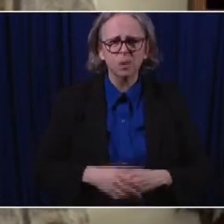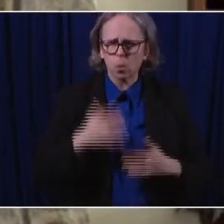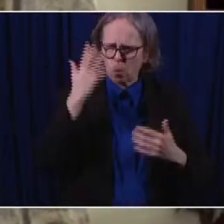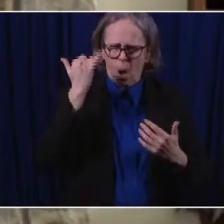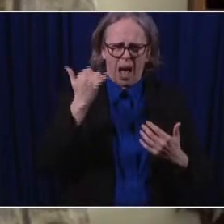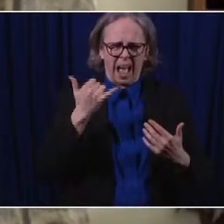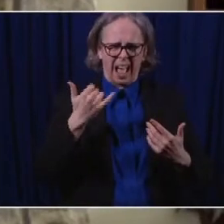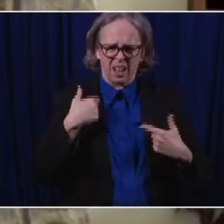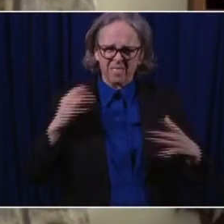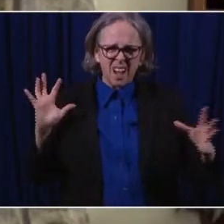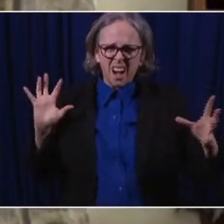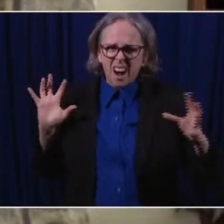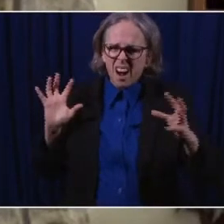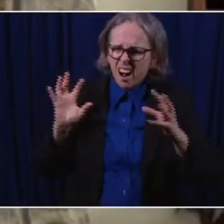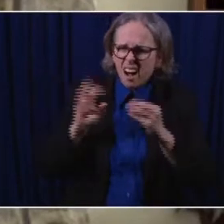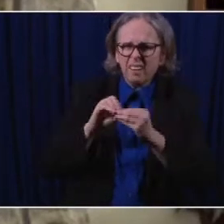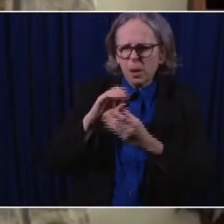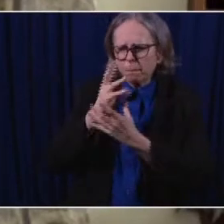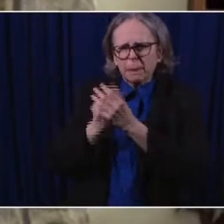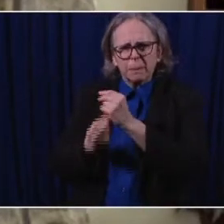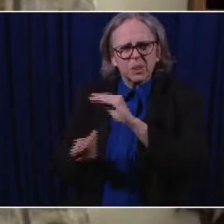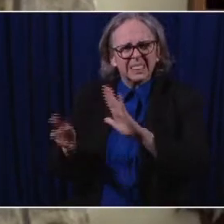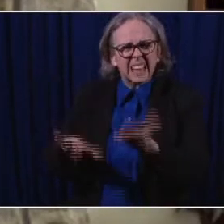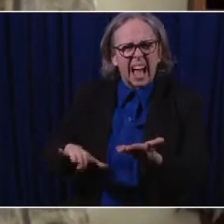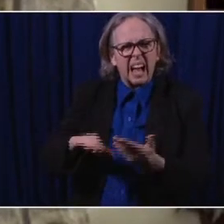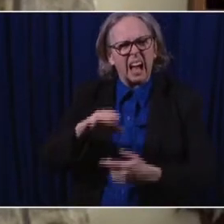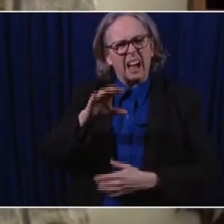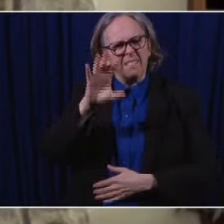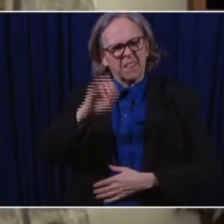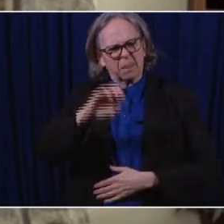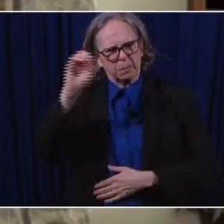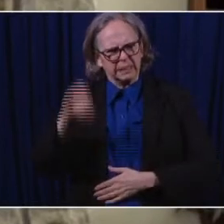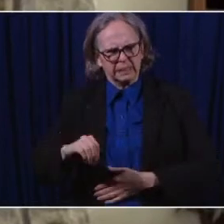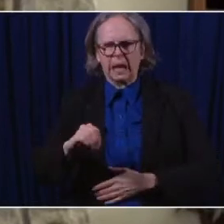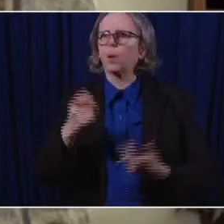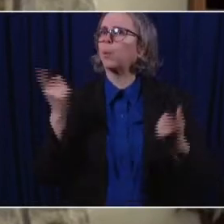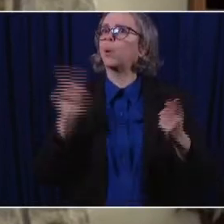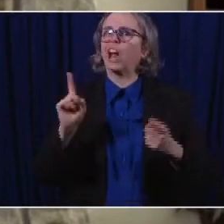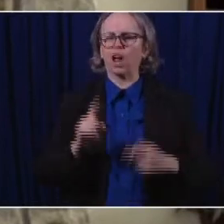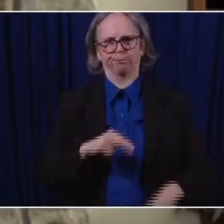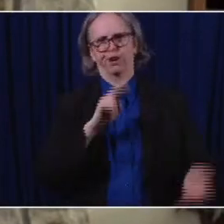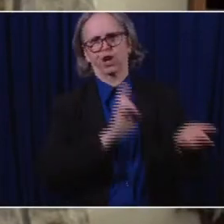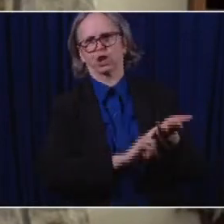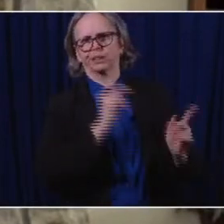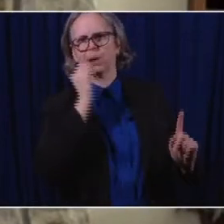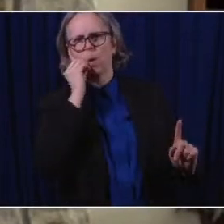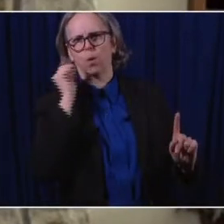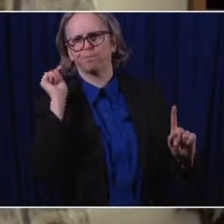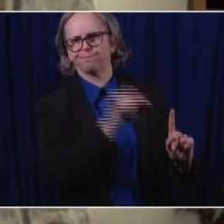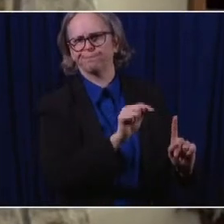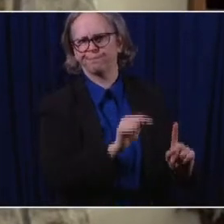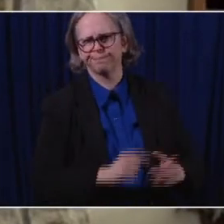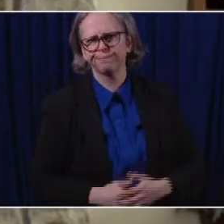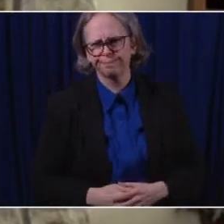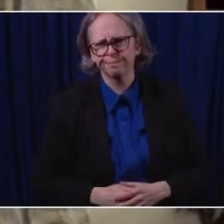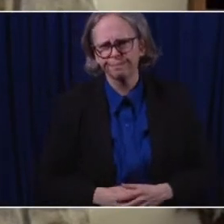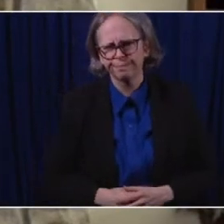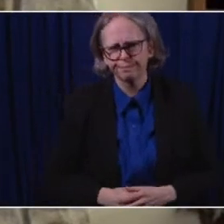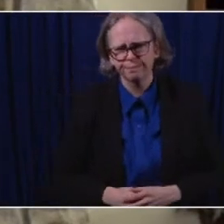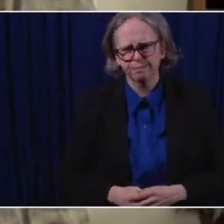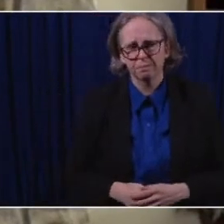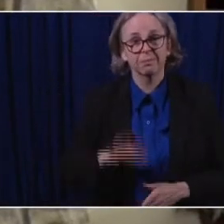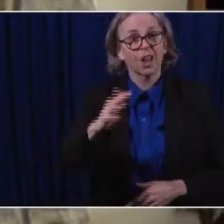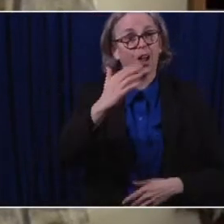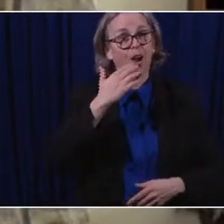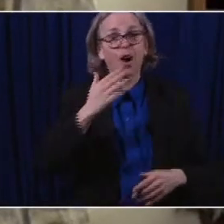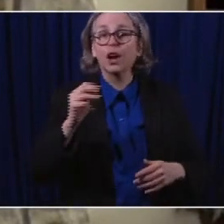in progress, but I wanted to give you kind of the good news. And the good news is the cases are going down in our nursing